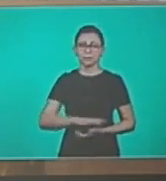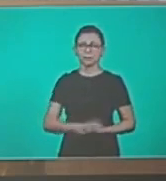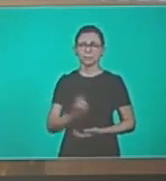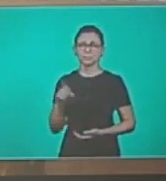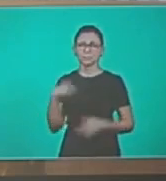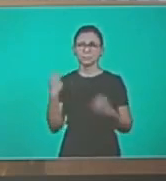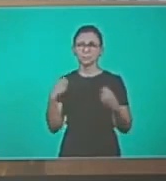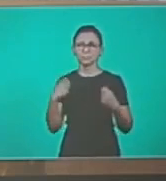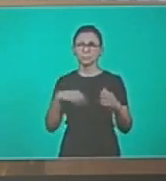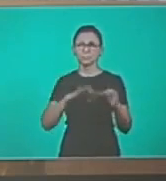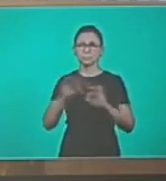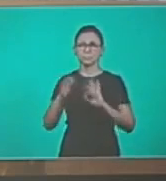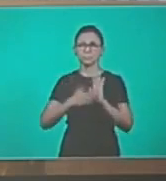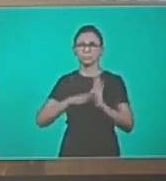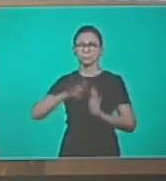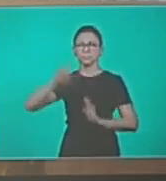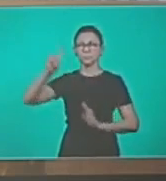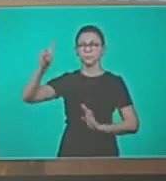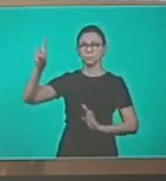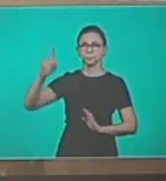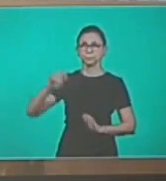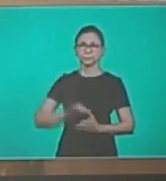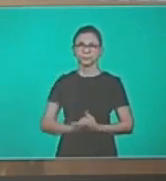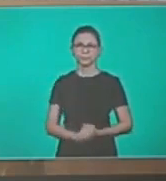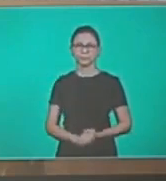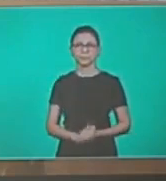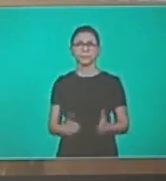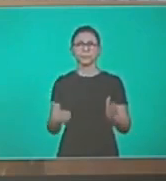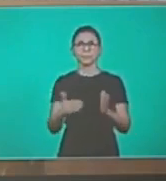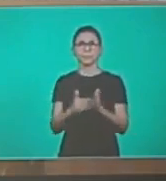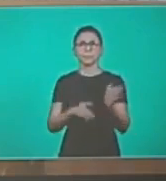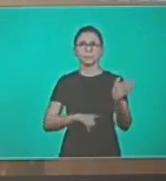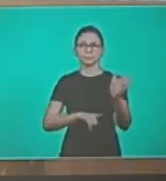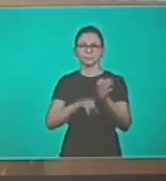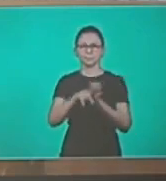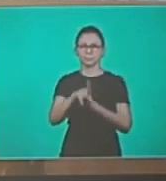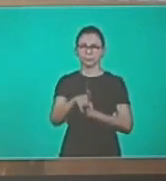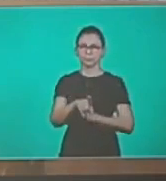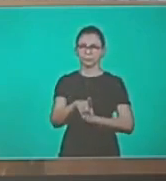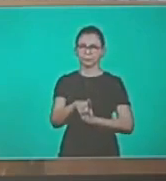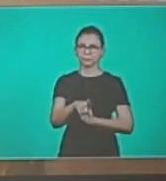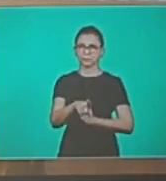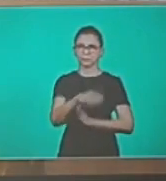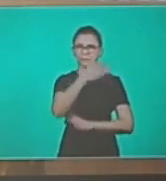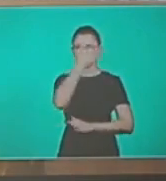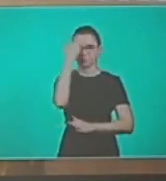God. Now, at the end, the last question now.